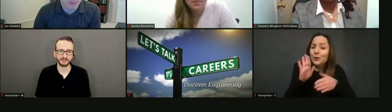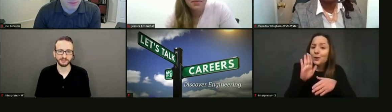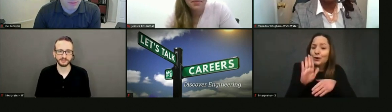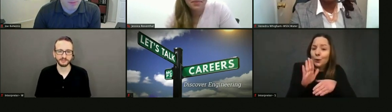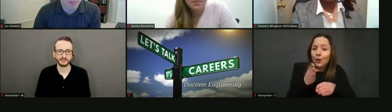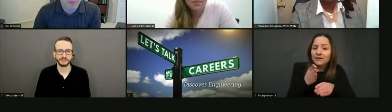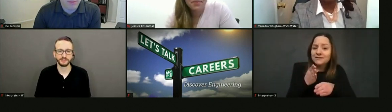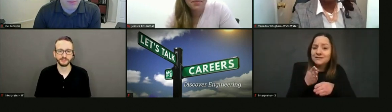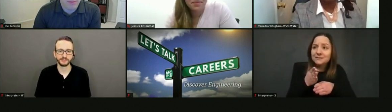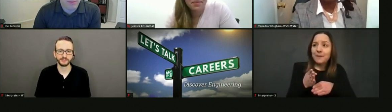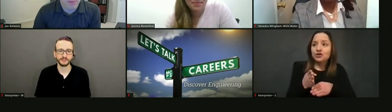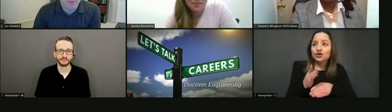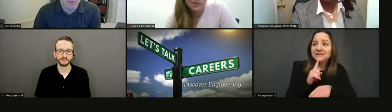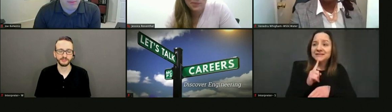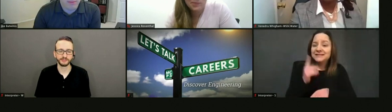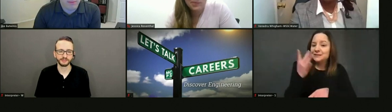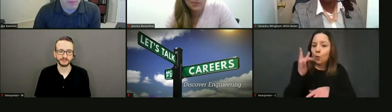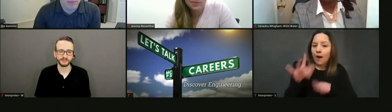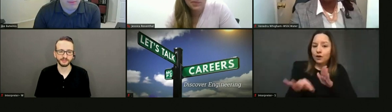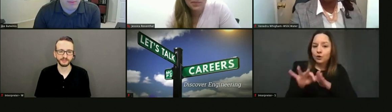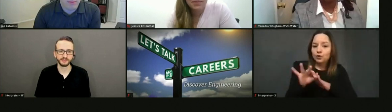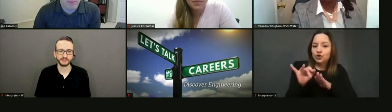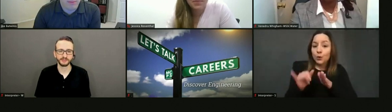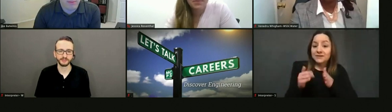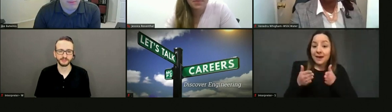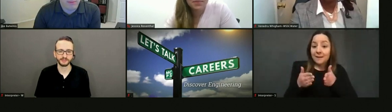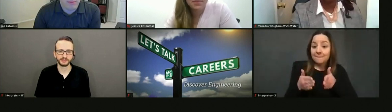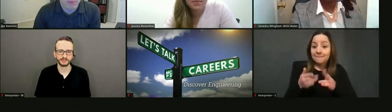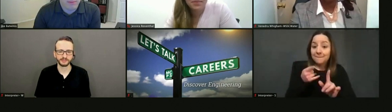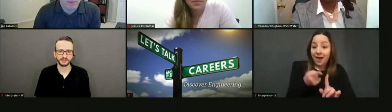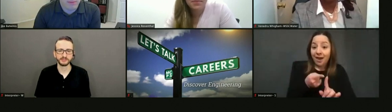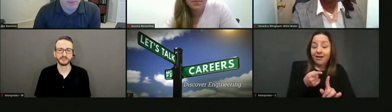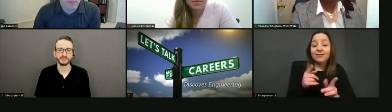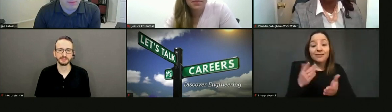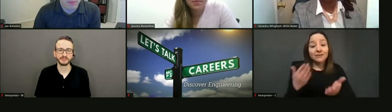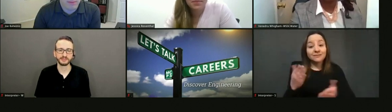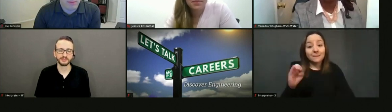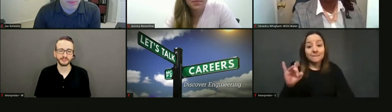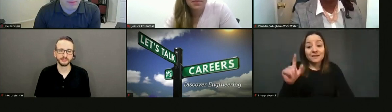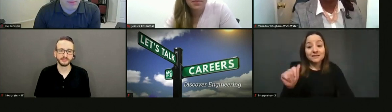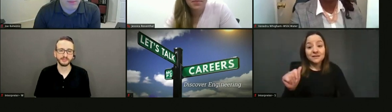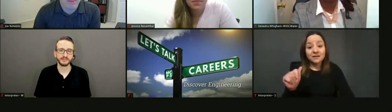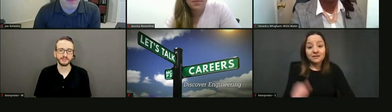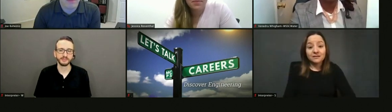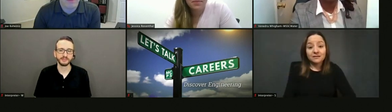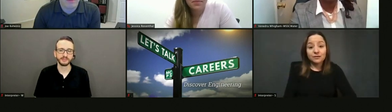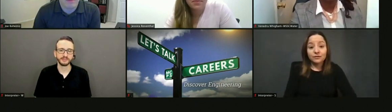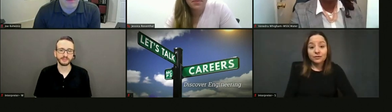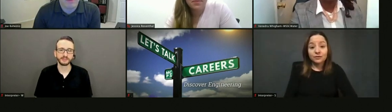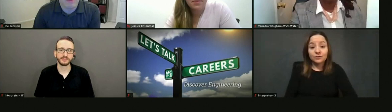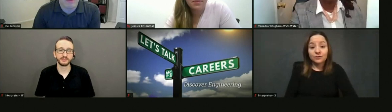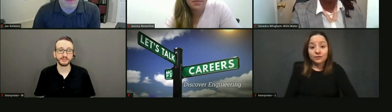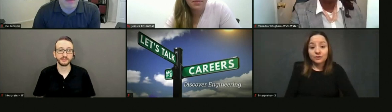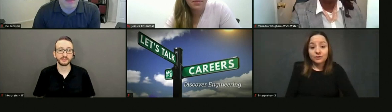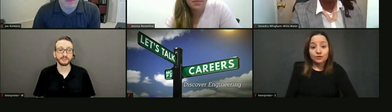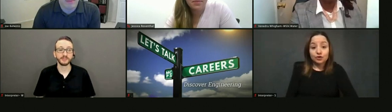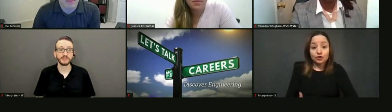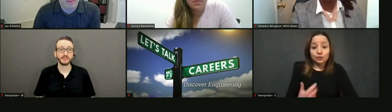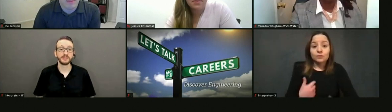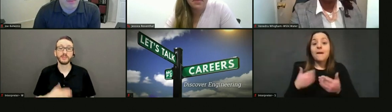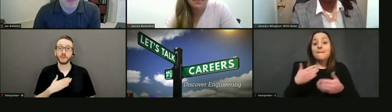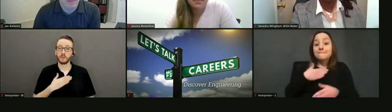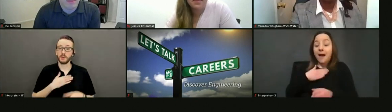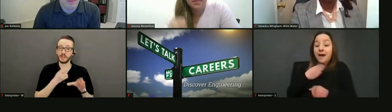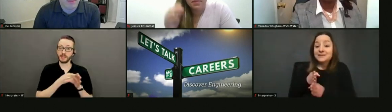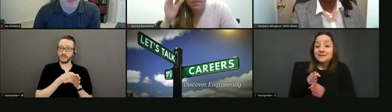is and why you chose that path? And we can start this one with Melissa. So my specialty at this point